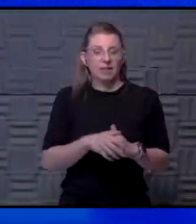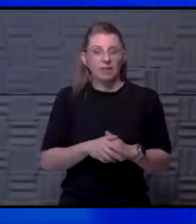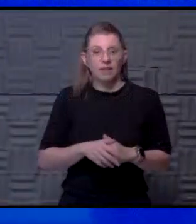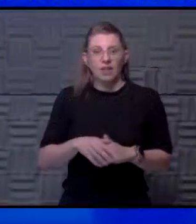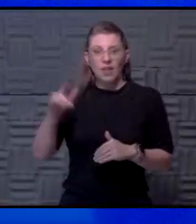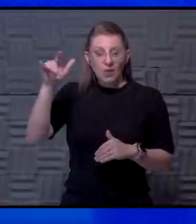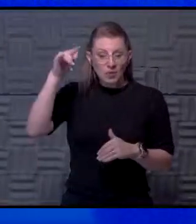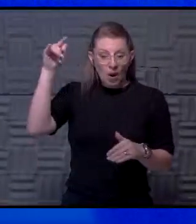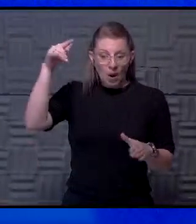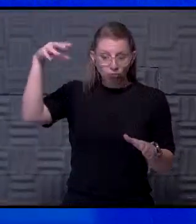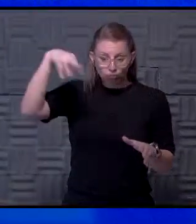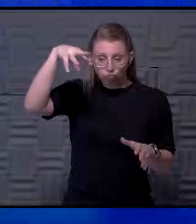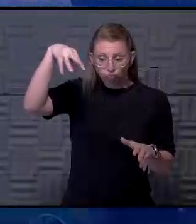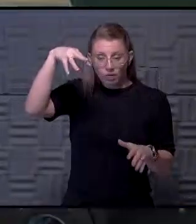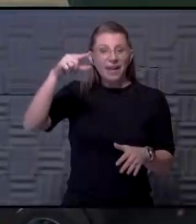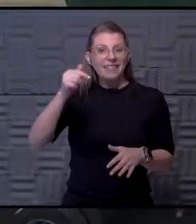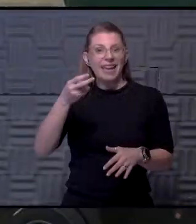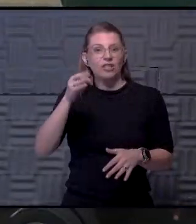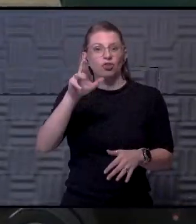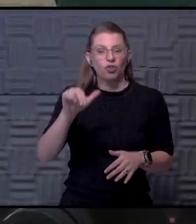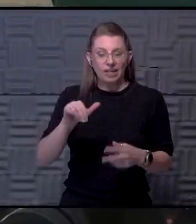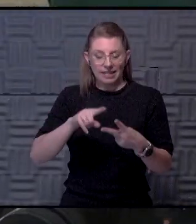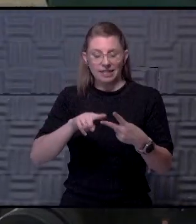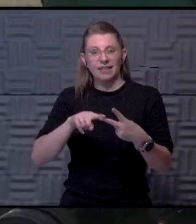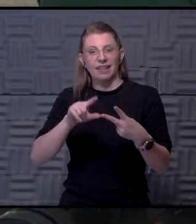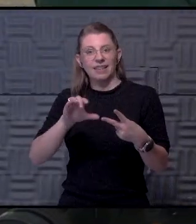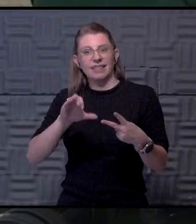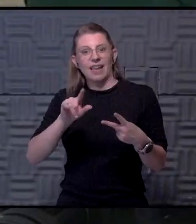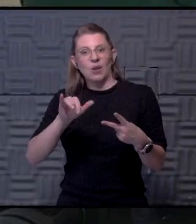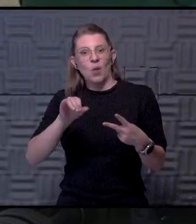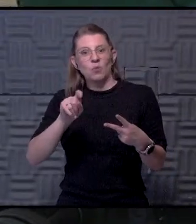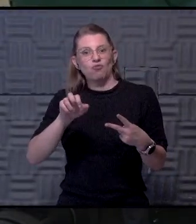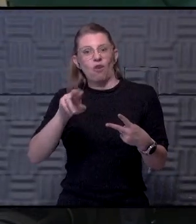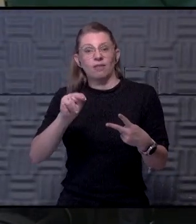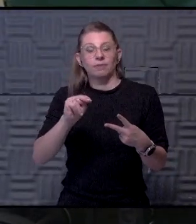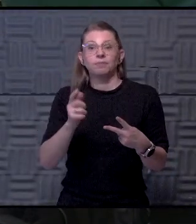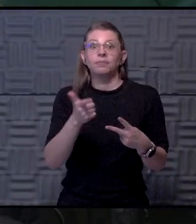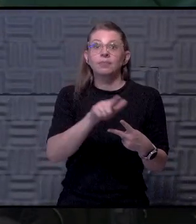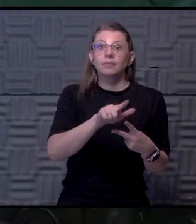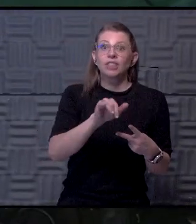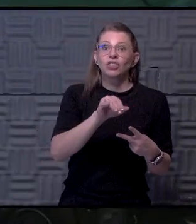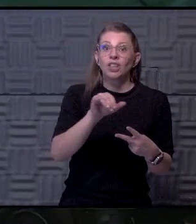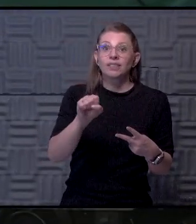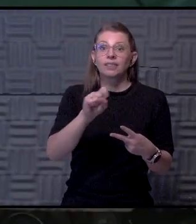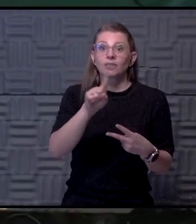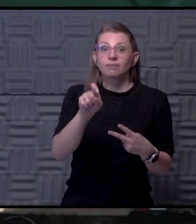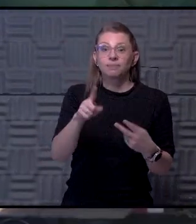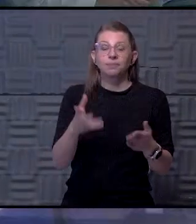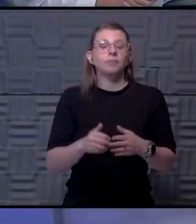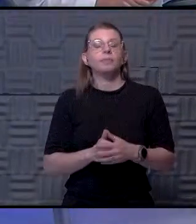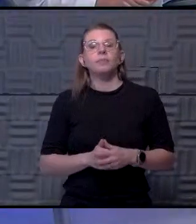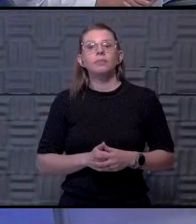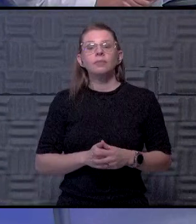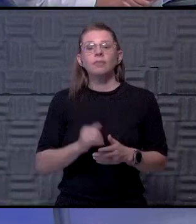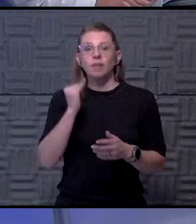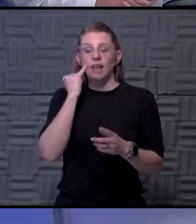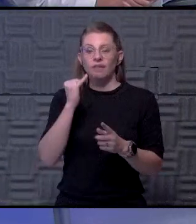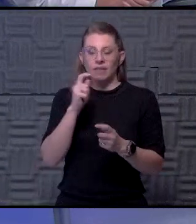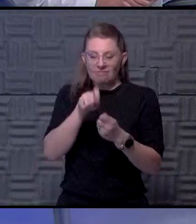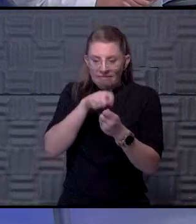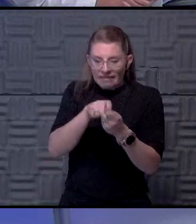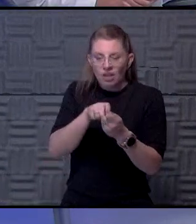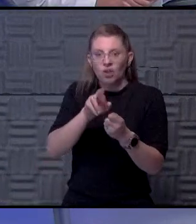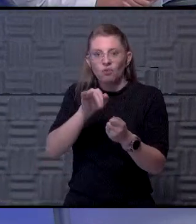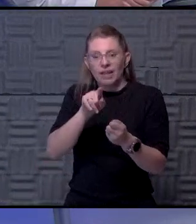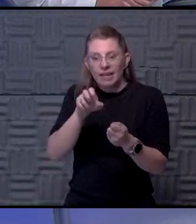of the gantry and the cyclotron in there. So, okay, Jess, question? Okay, so if this is precision radiation